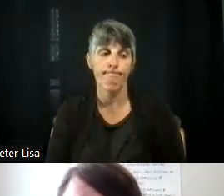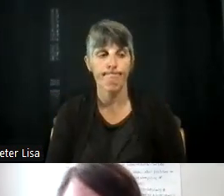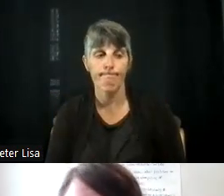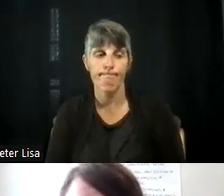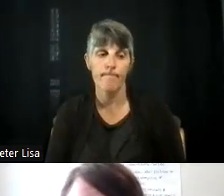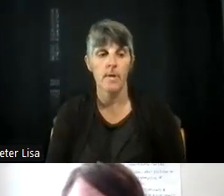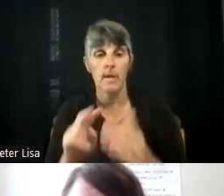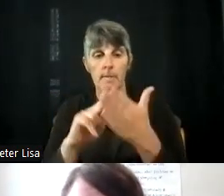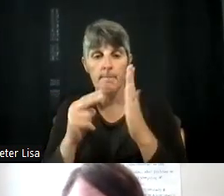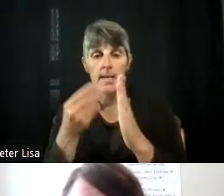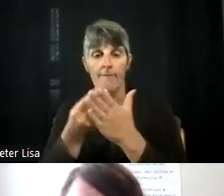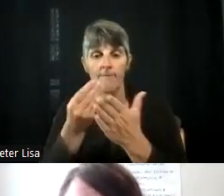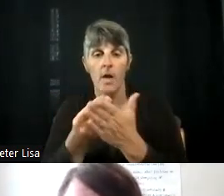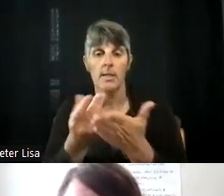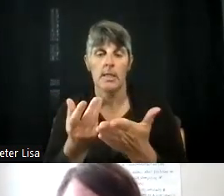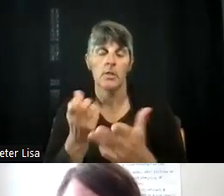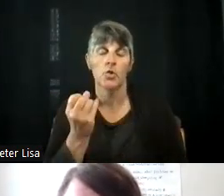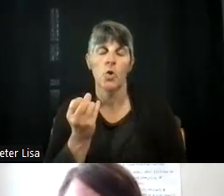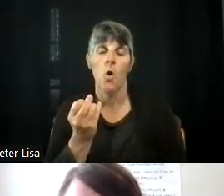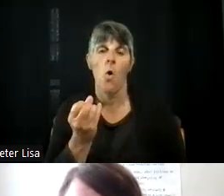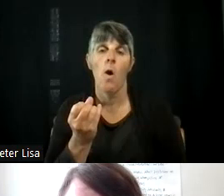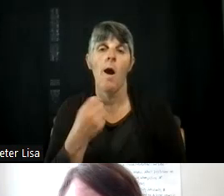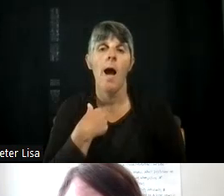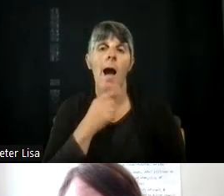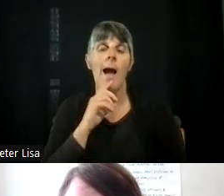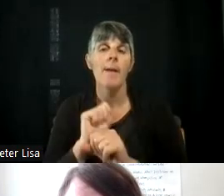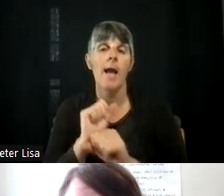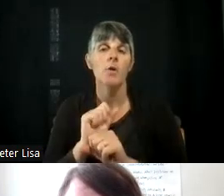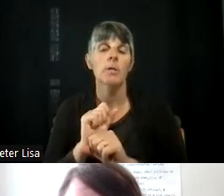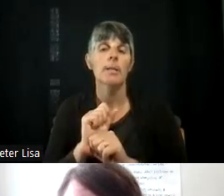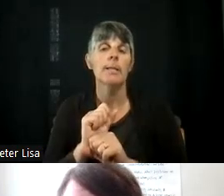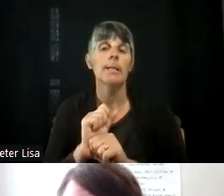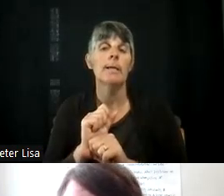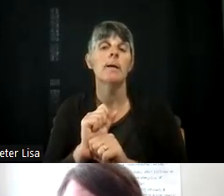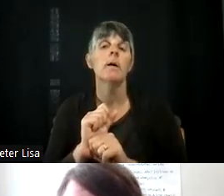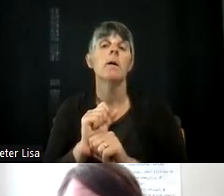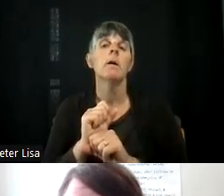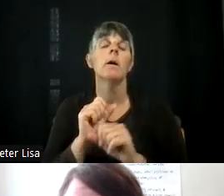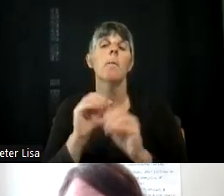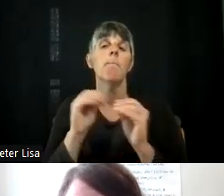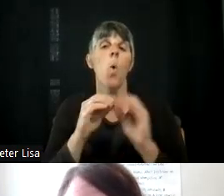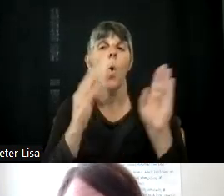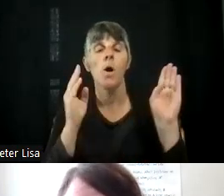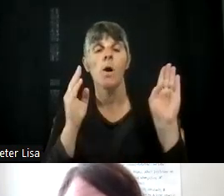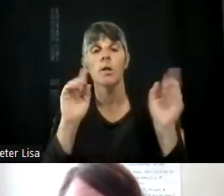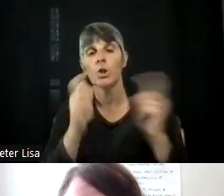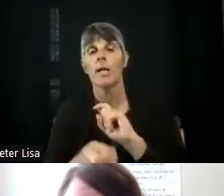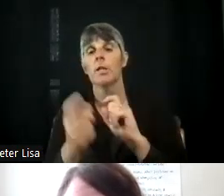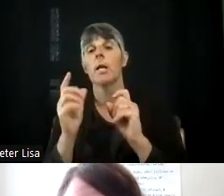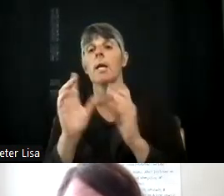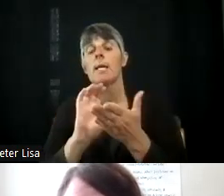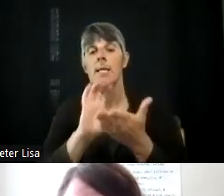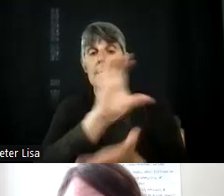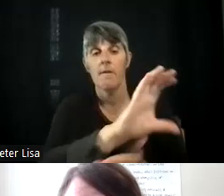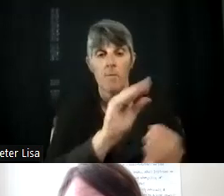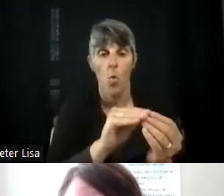in terms of funding. So I'm actually leaning a little bit more towards now giving more money to the